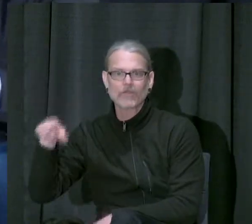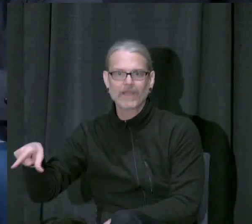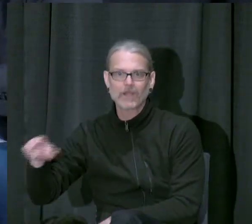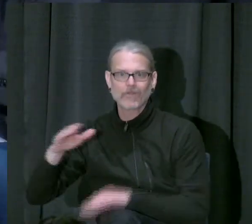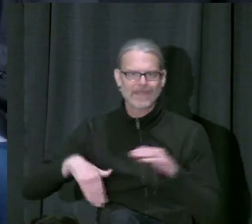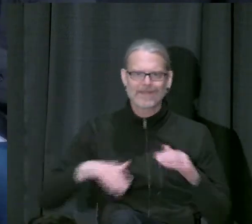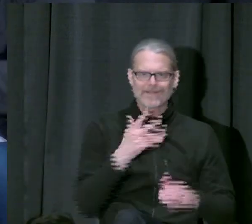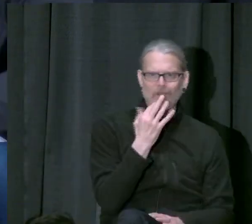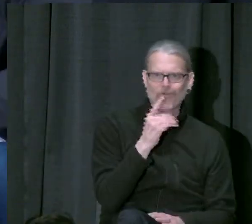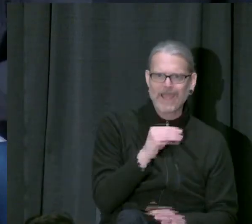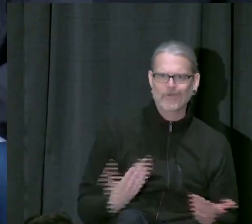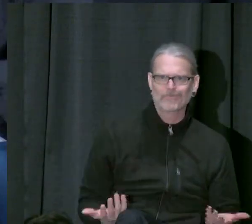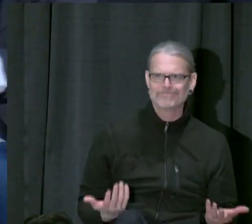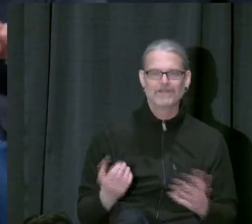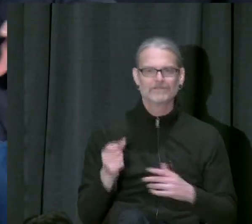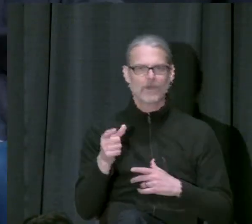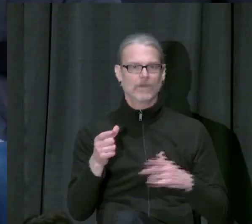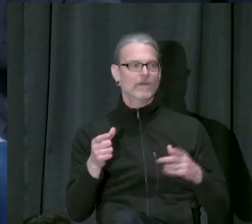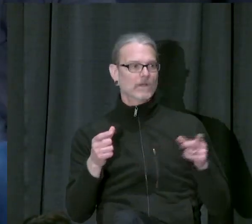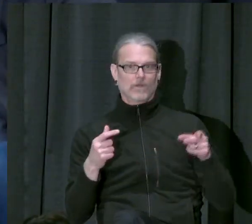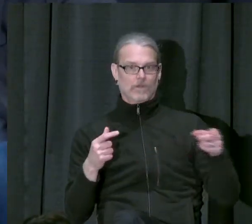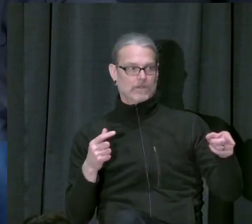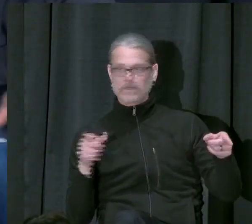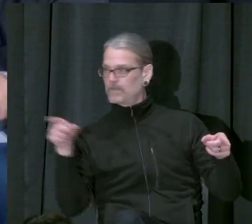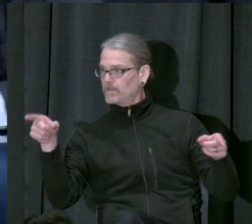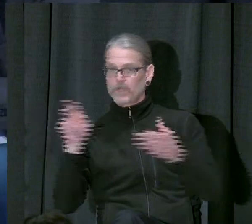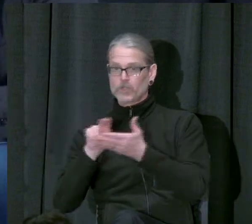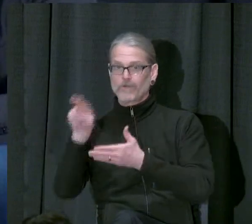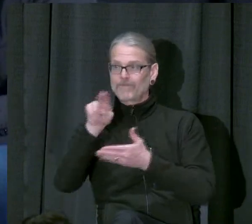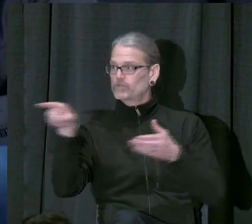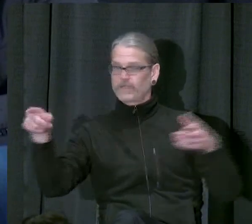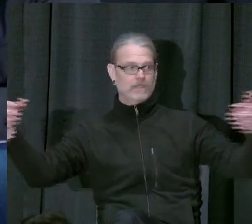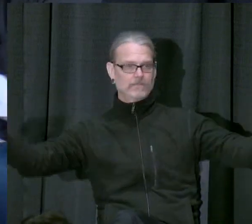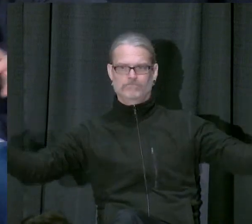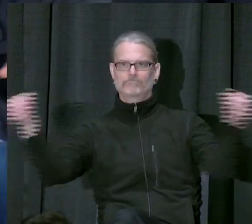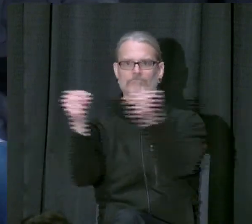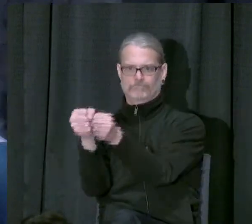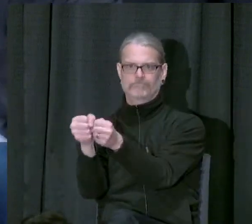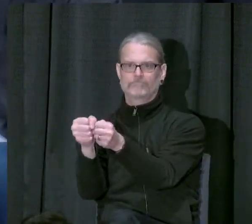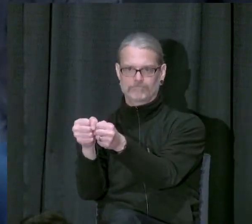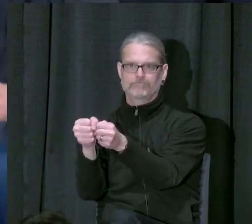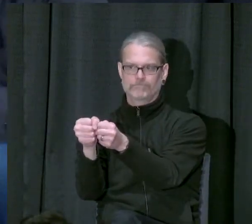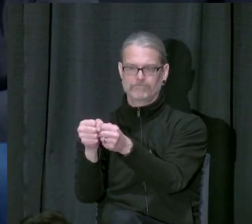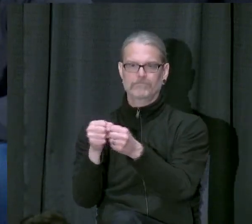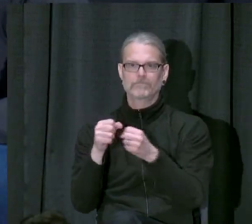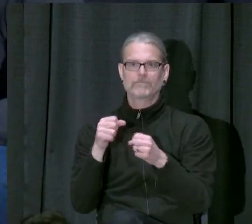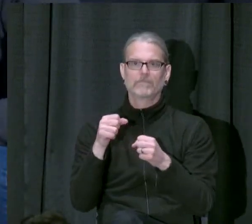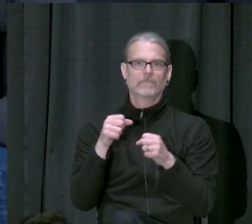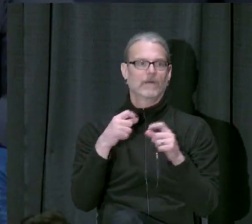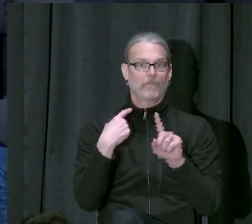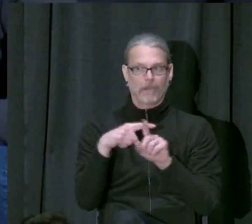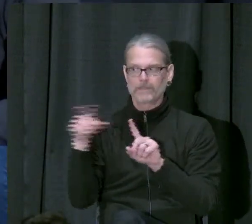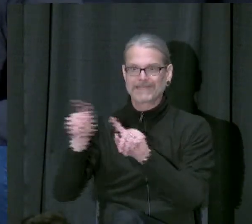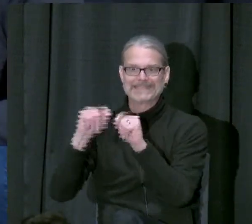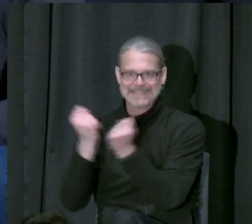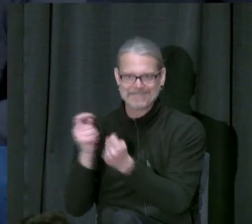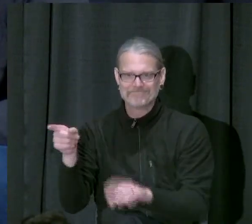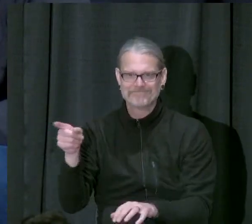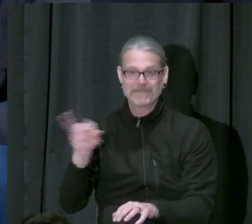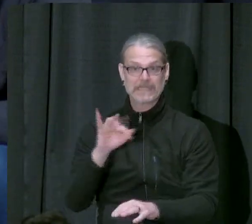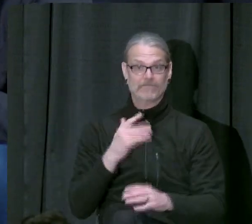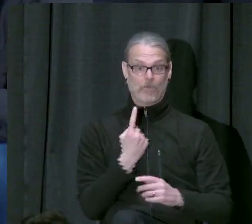we pair the individual up with the university that makes the most sense and with the teams that make most sense. If I have a team